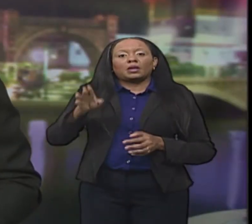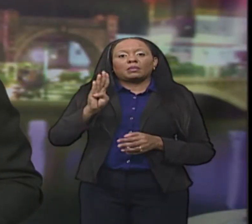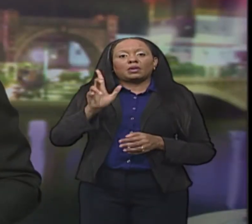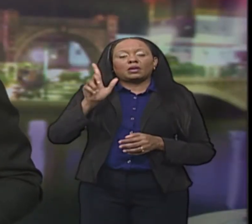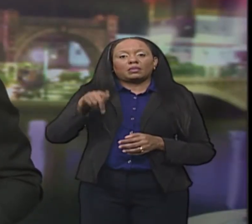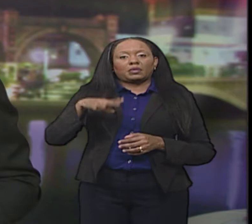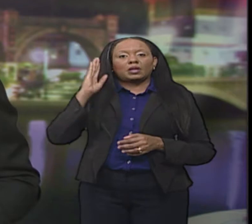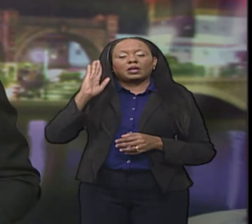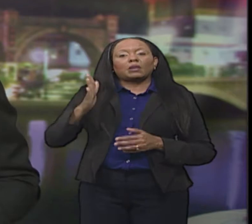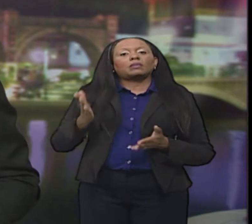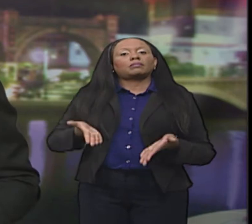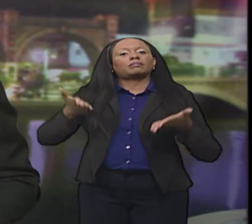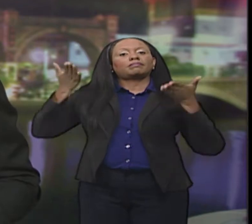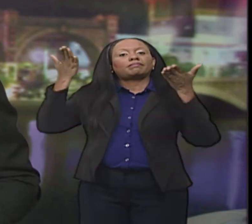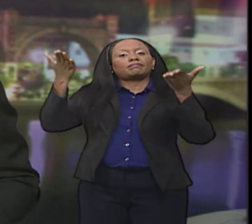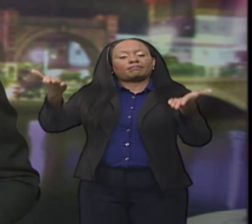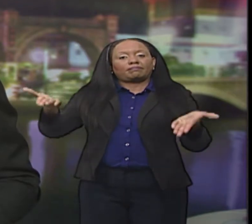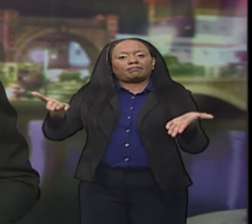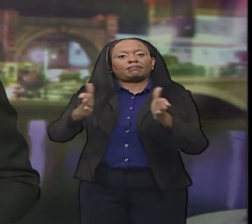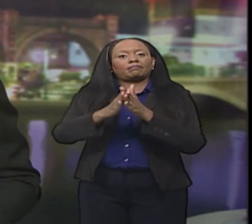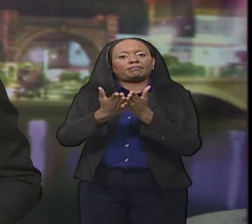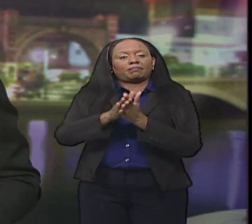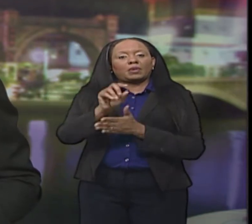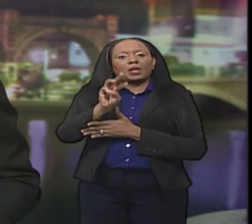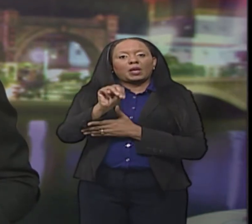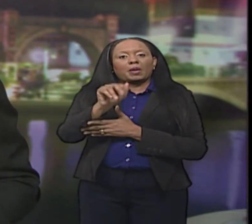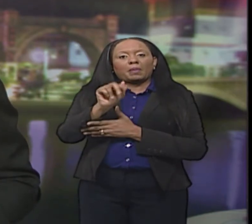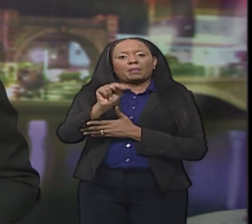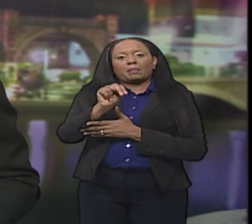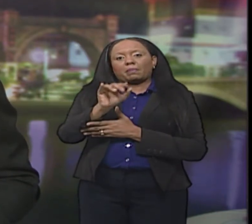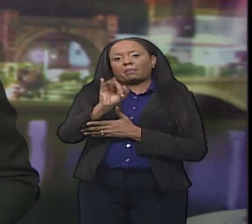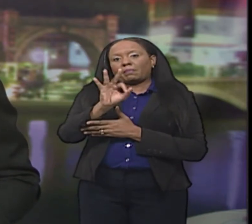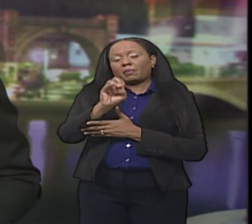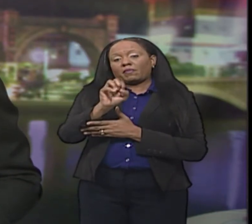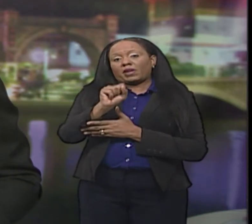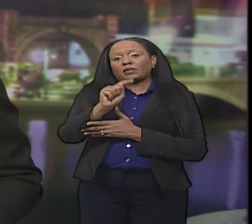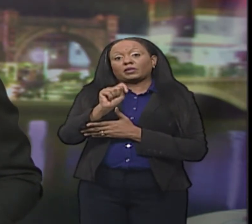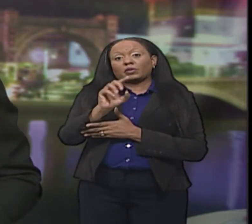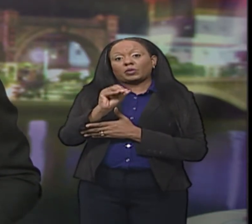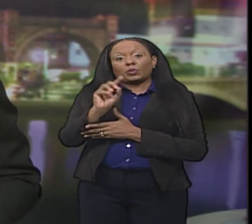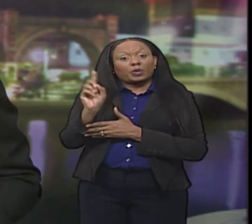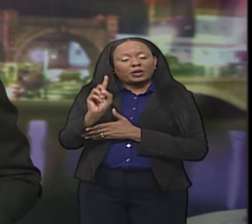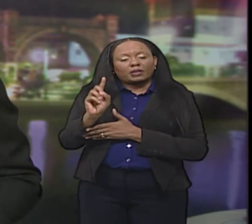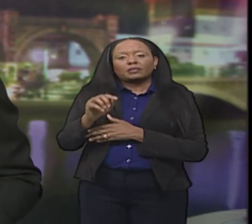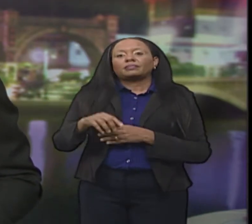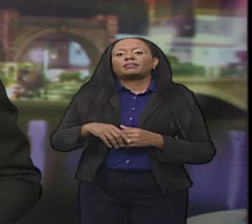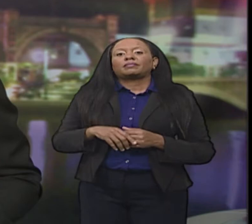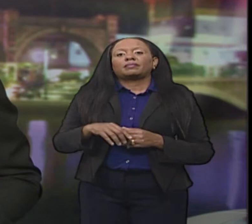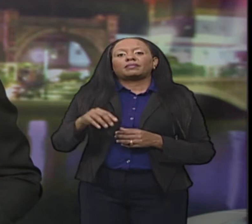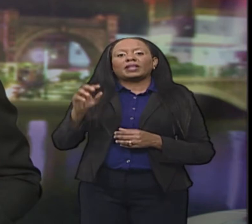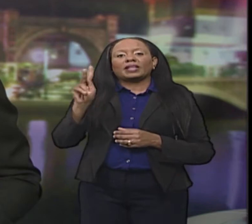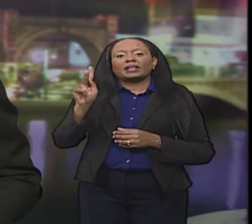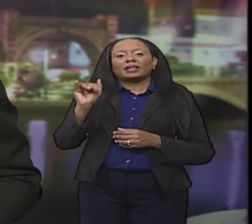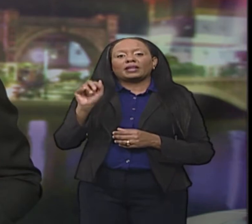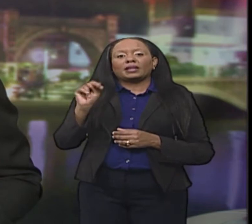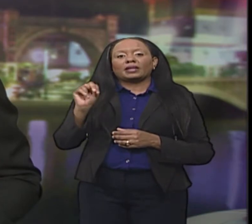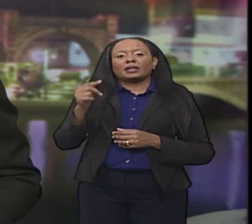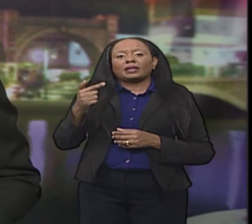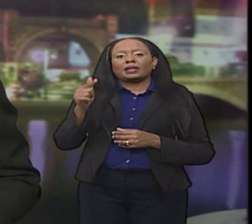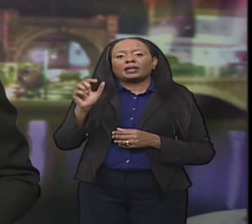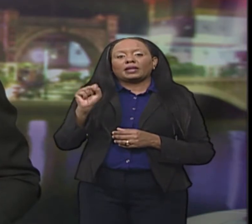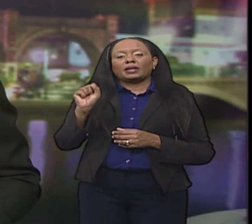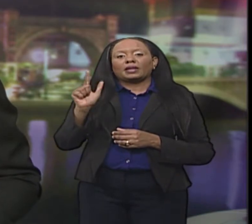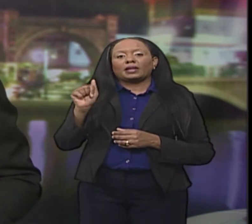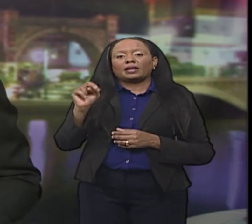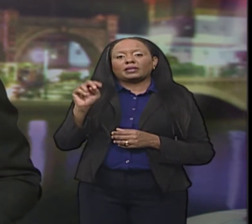Well, the BLP manifesto launches on Thursday night in Kingsland. Well, there's no bad blood between the Democratic Labour Party and